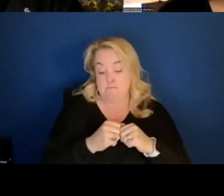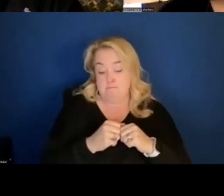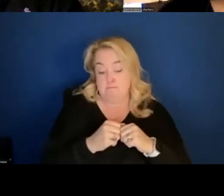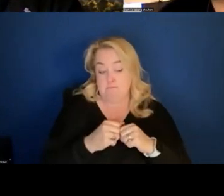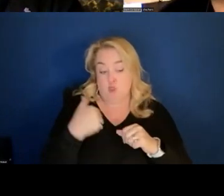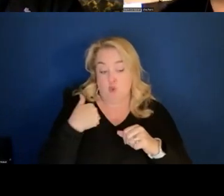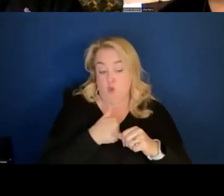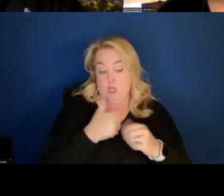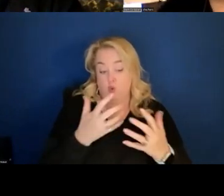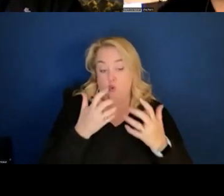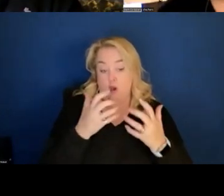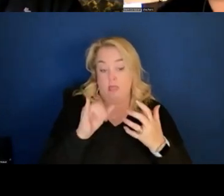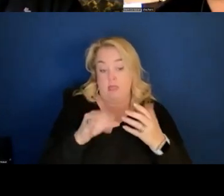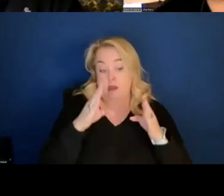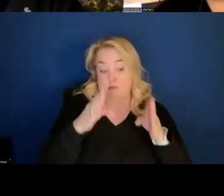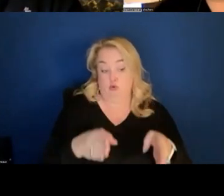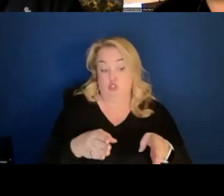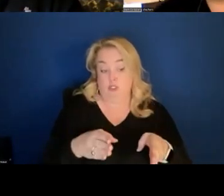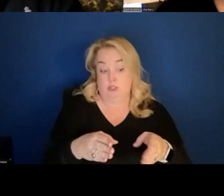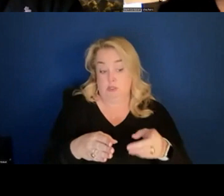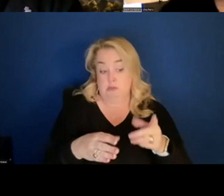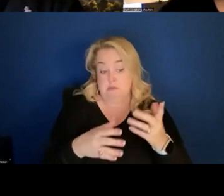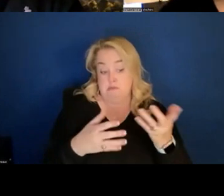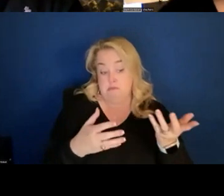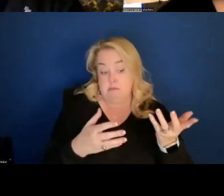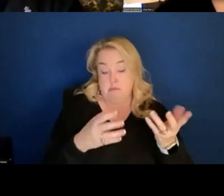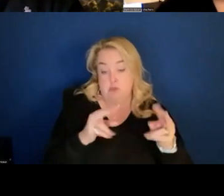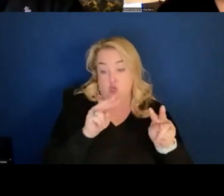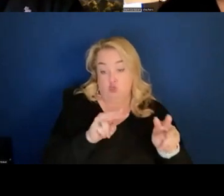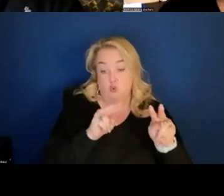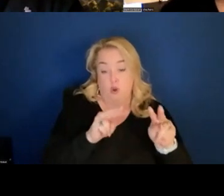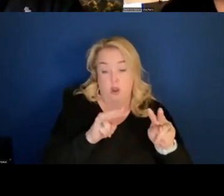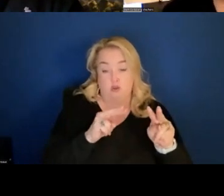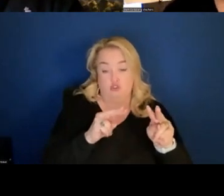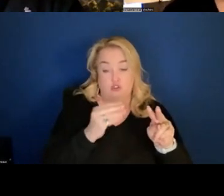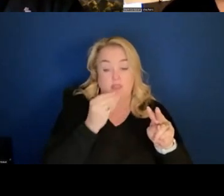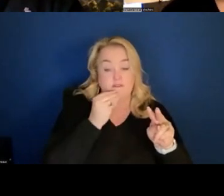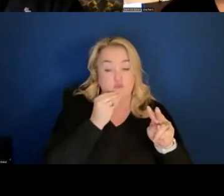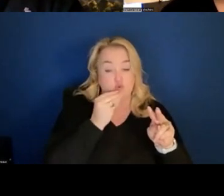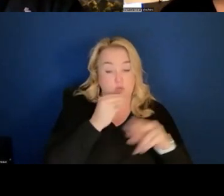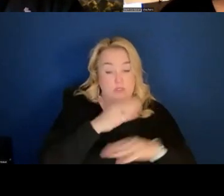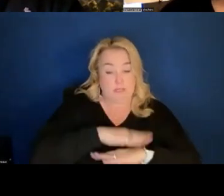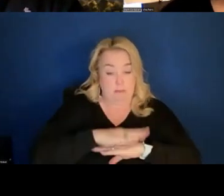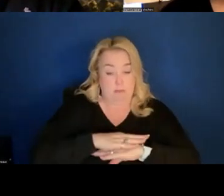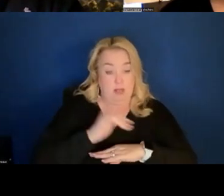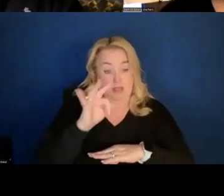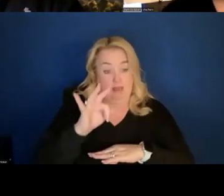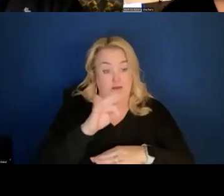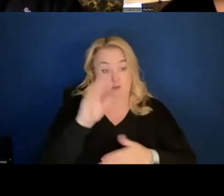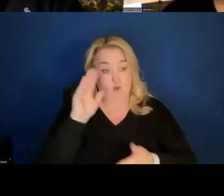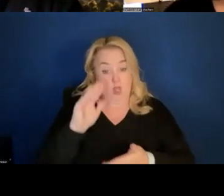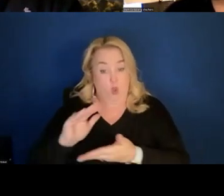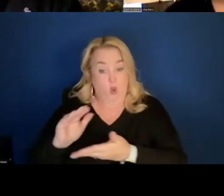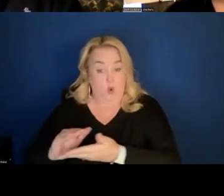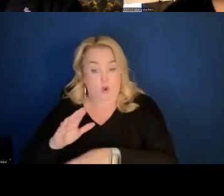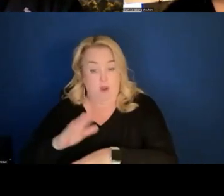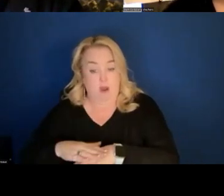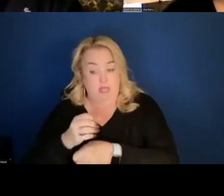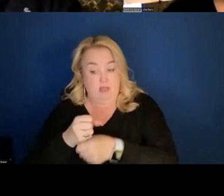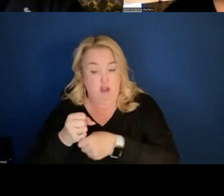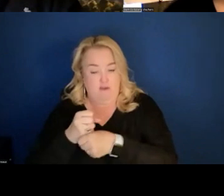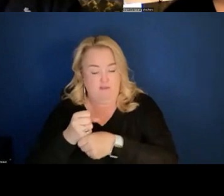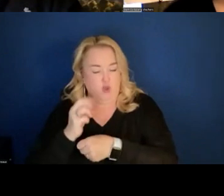we would like this person to keep an eye on the refreshment table and see if we're running low on coffee. You know, it really could